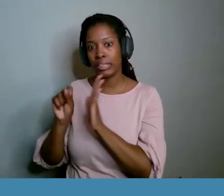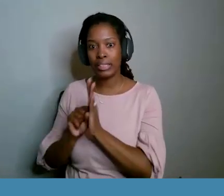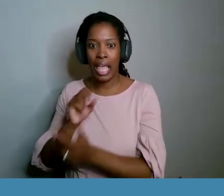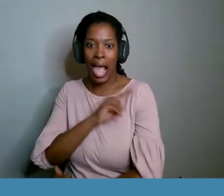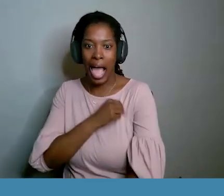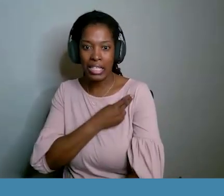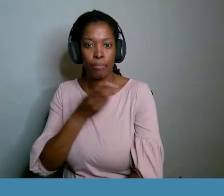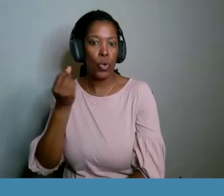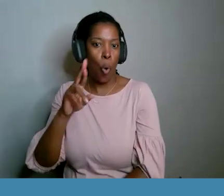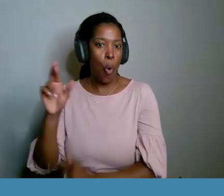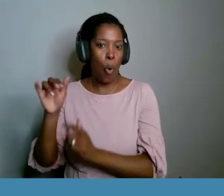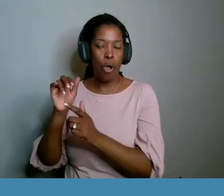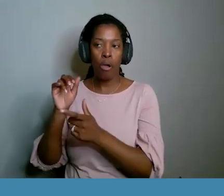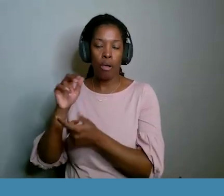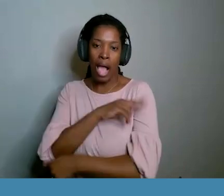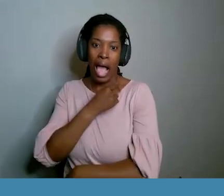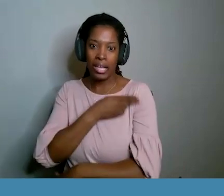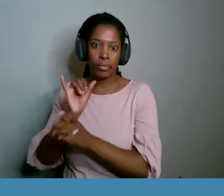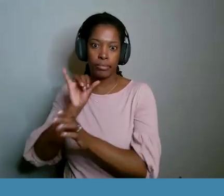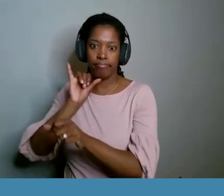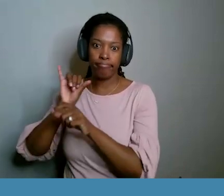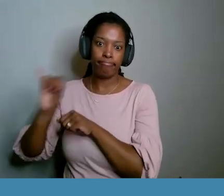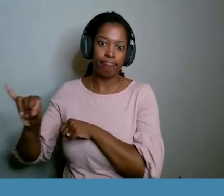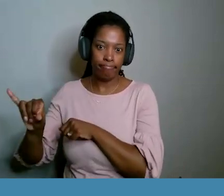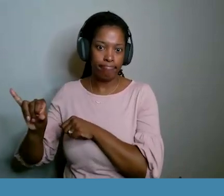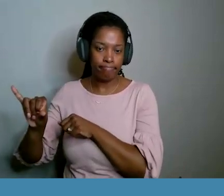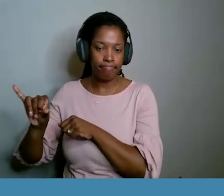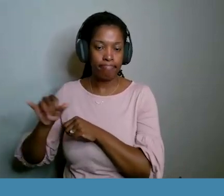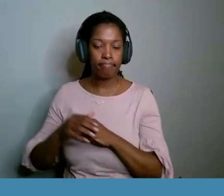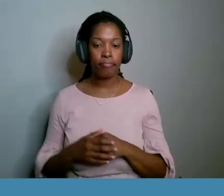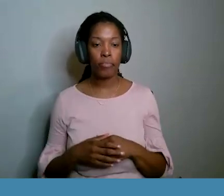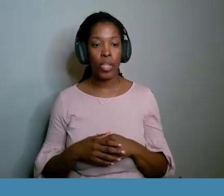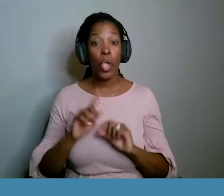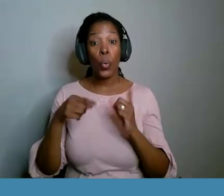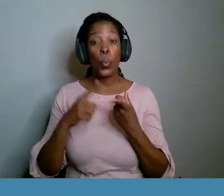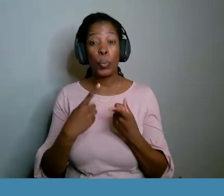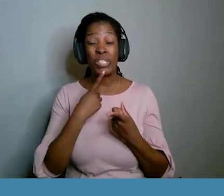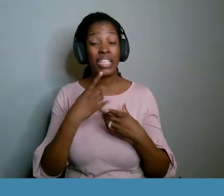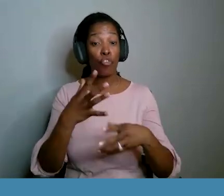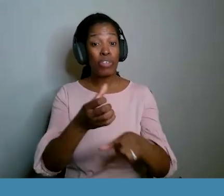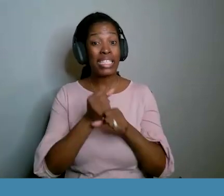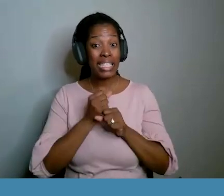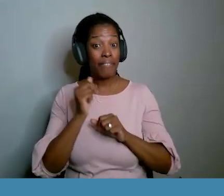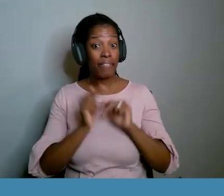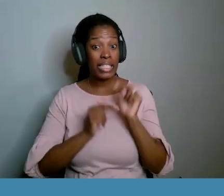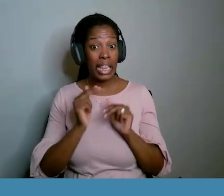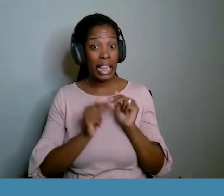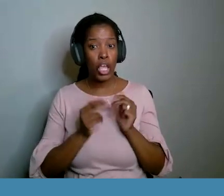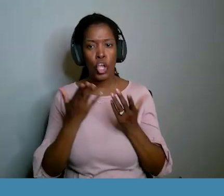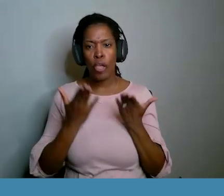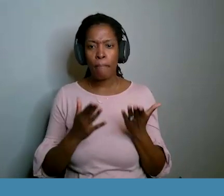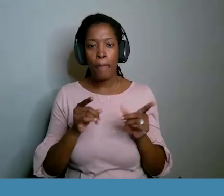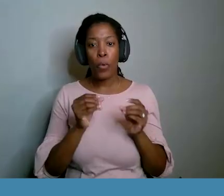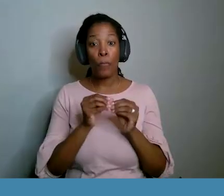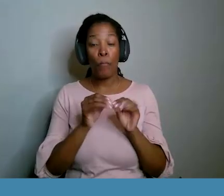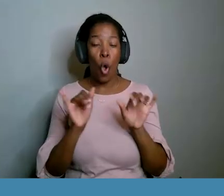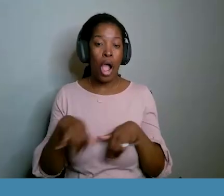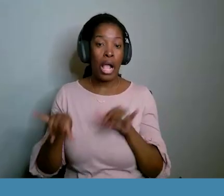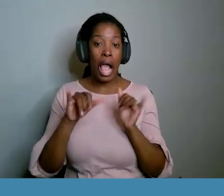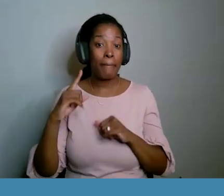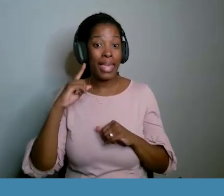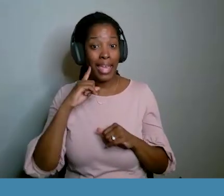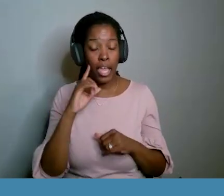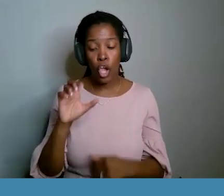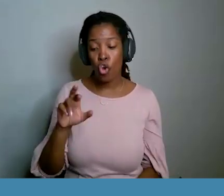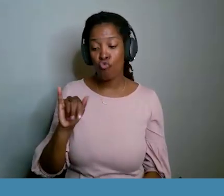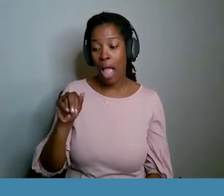hospital. And when we say receiving facility, we also, you might more commonly hear the term crisis stabilization